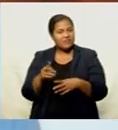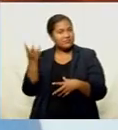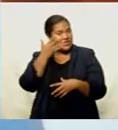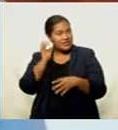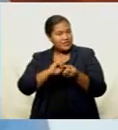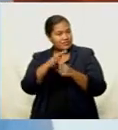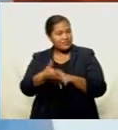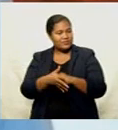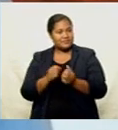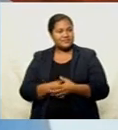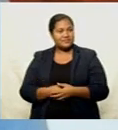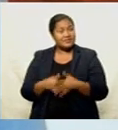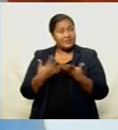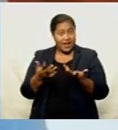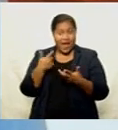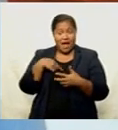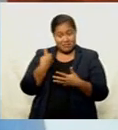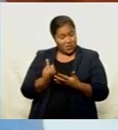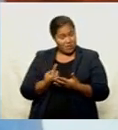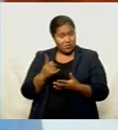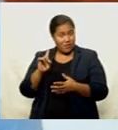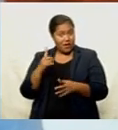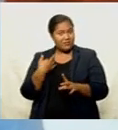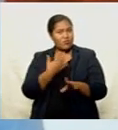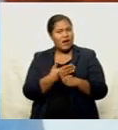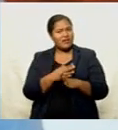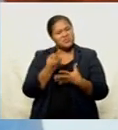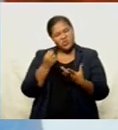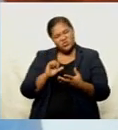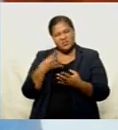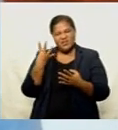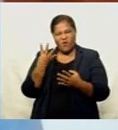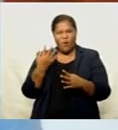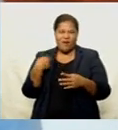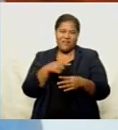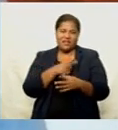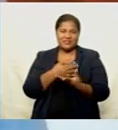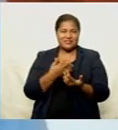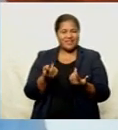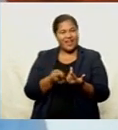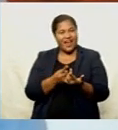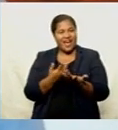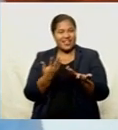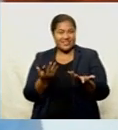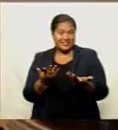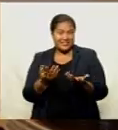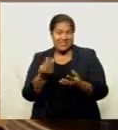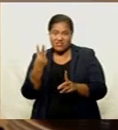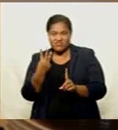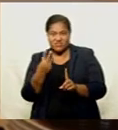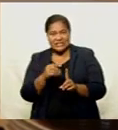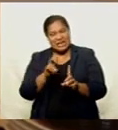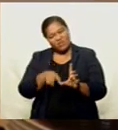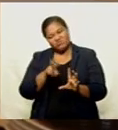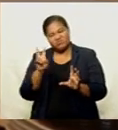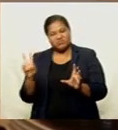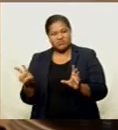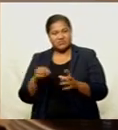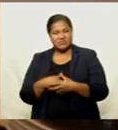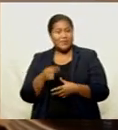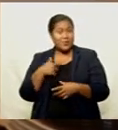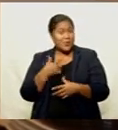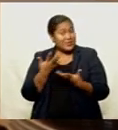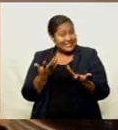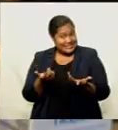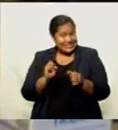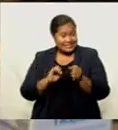the moment, I'm the only one working. There used to be 4 of us, and the rest of the other 3 have been laid off, unfortunately,